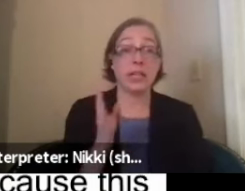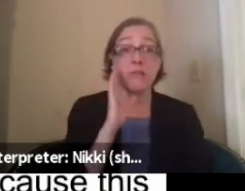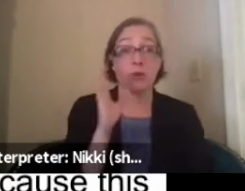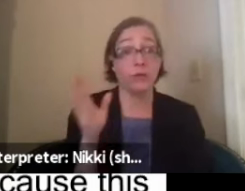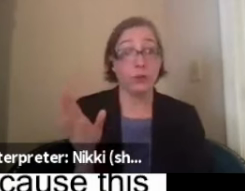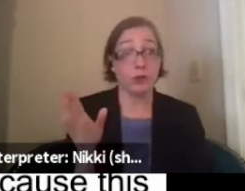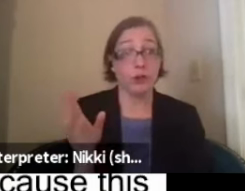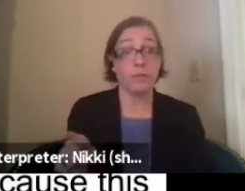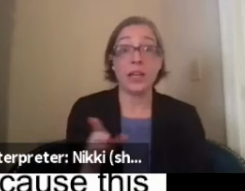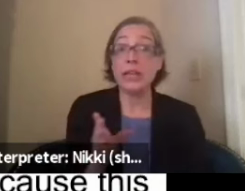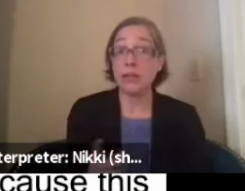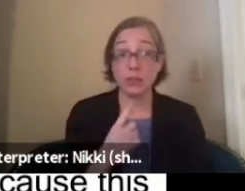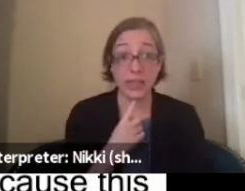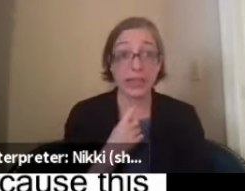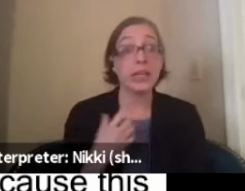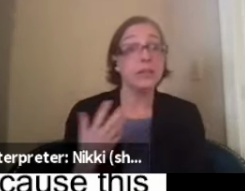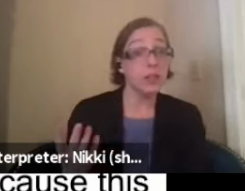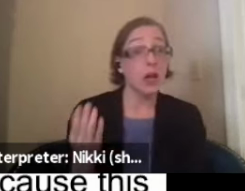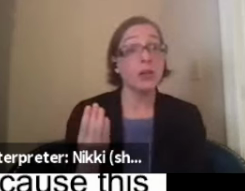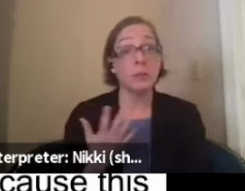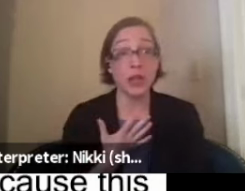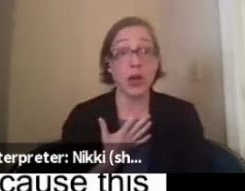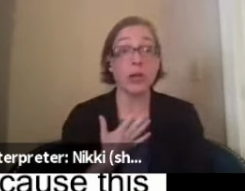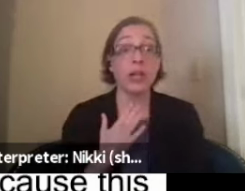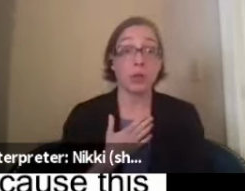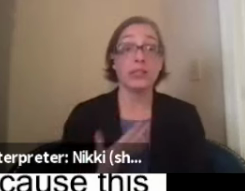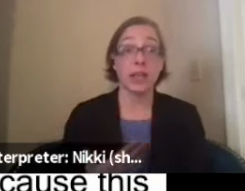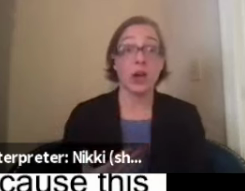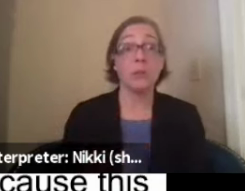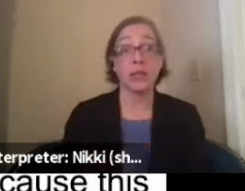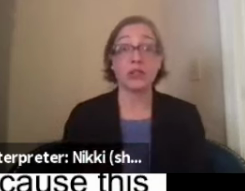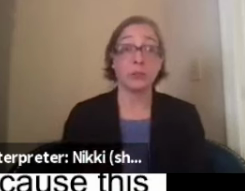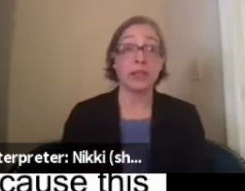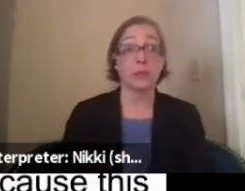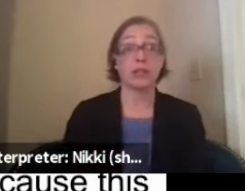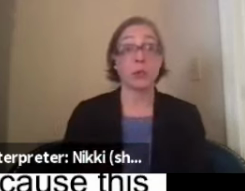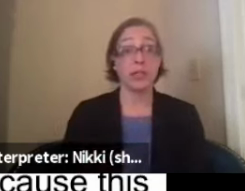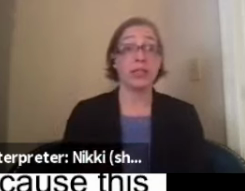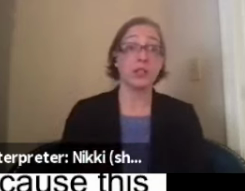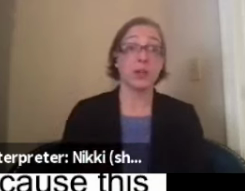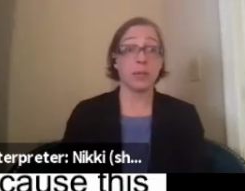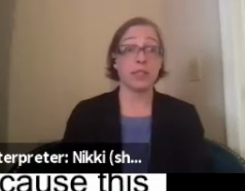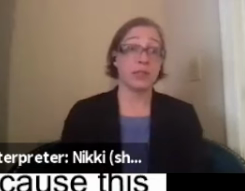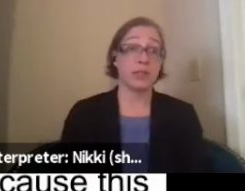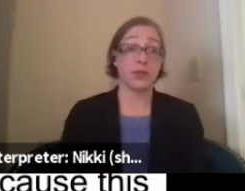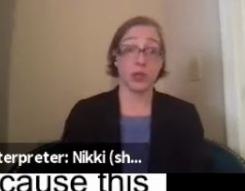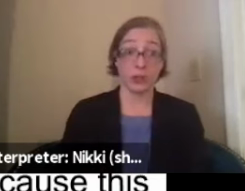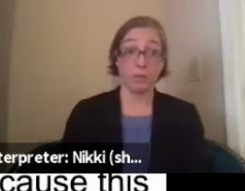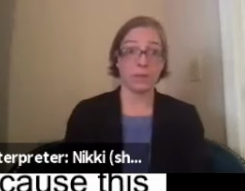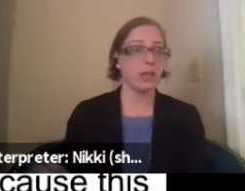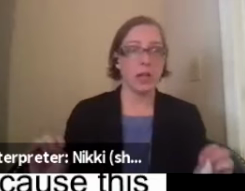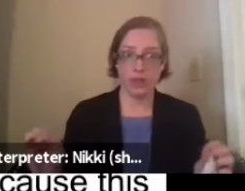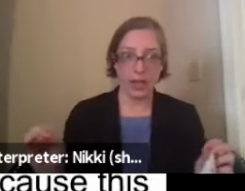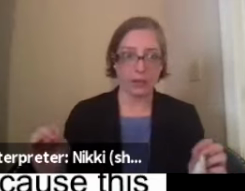interested in it for the future. They never said, if so, let me know and I'm willing to help and make sure you make the right choice and do what best fits for